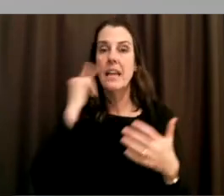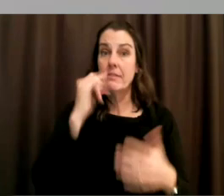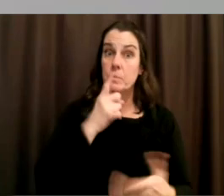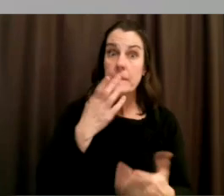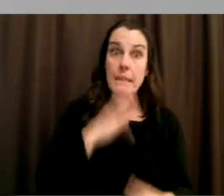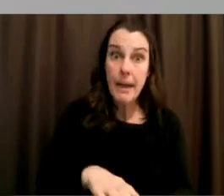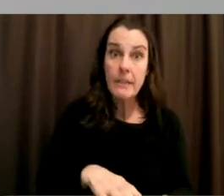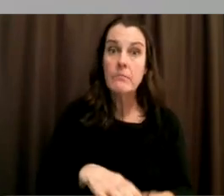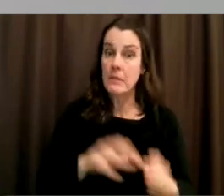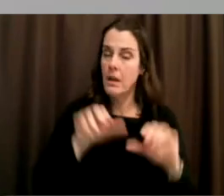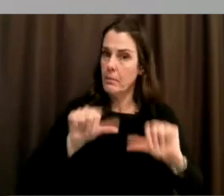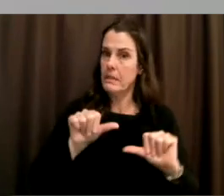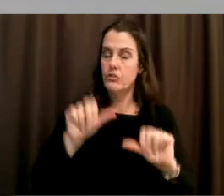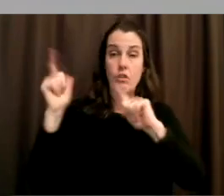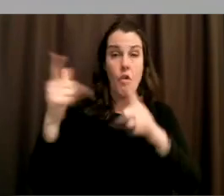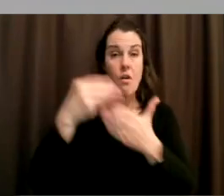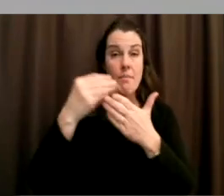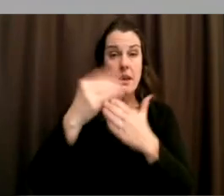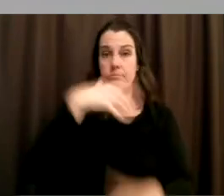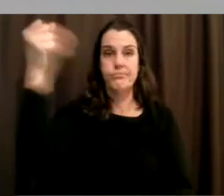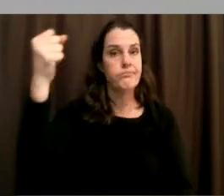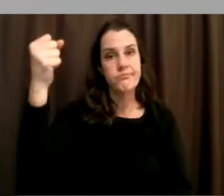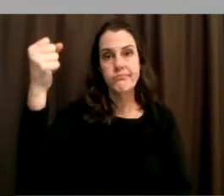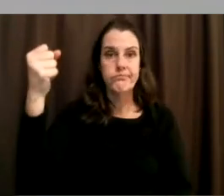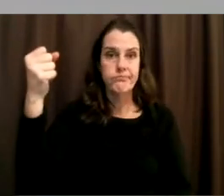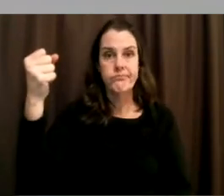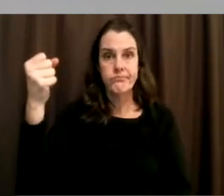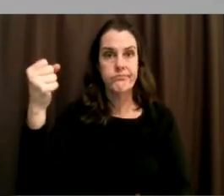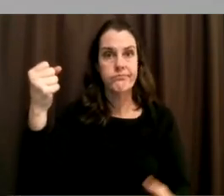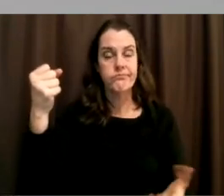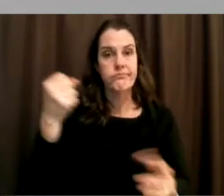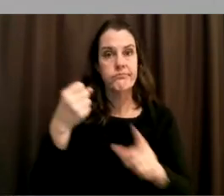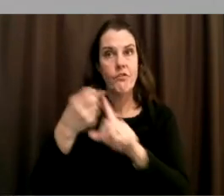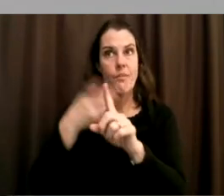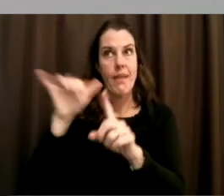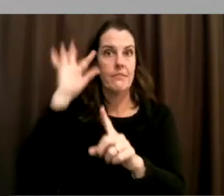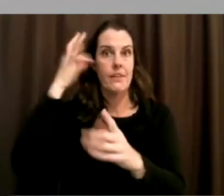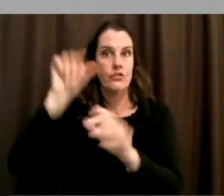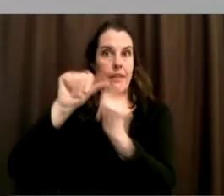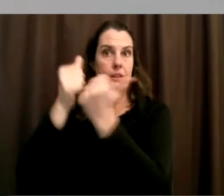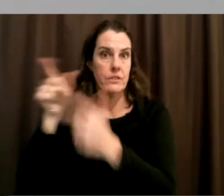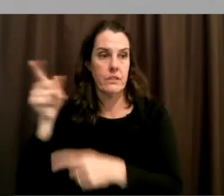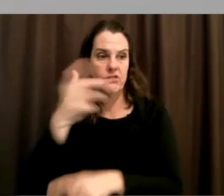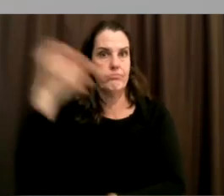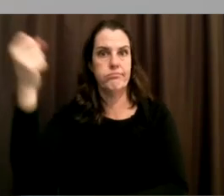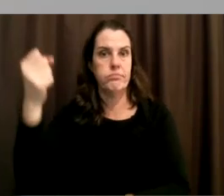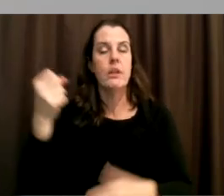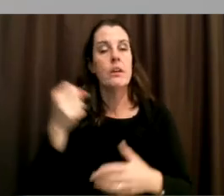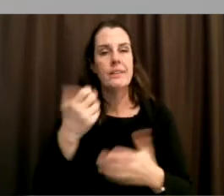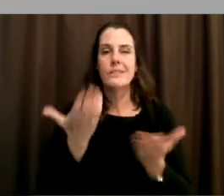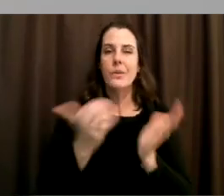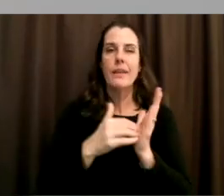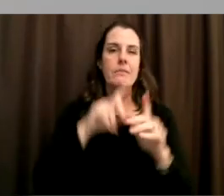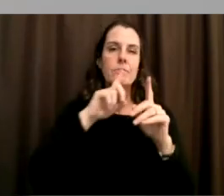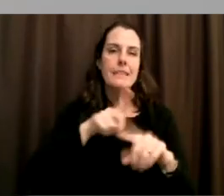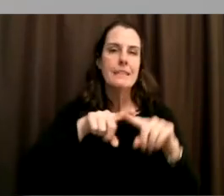could potentially lose all funding from that agency, right? It really just depends on the level of